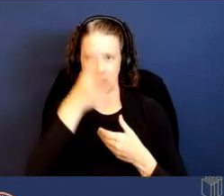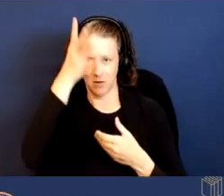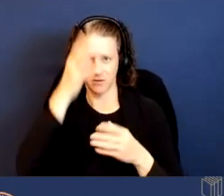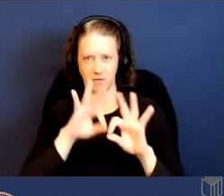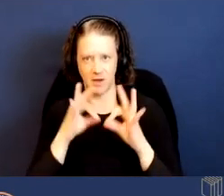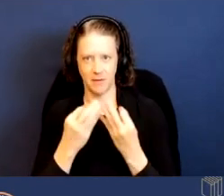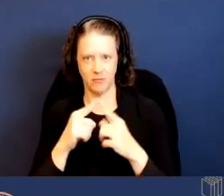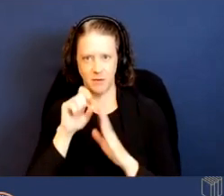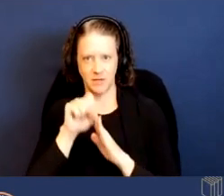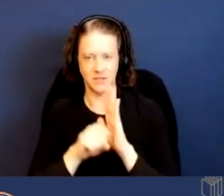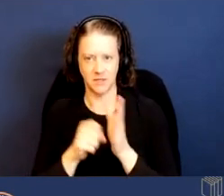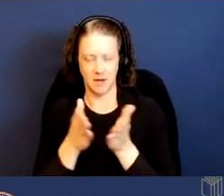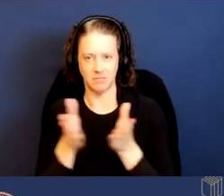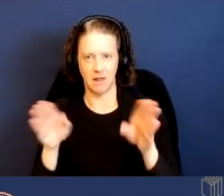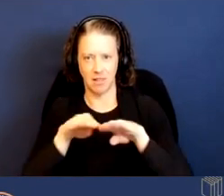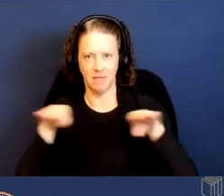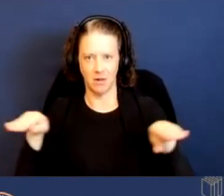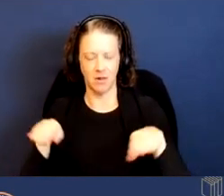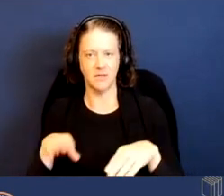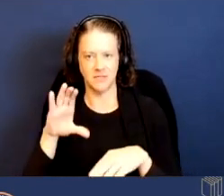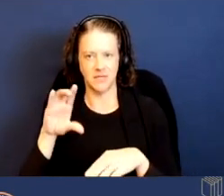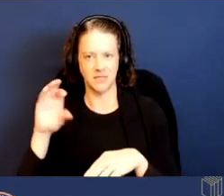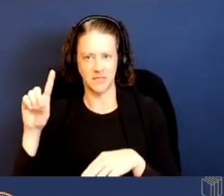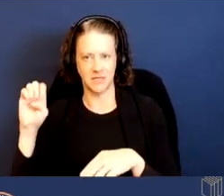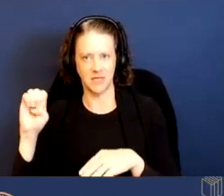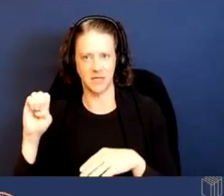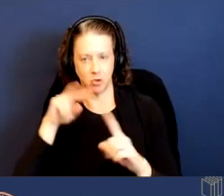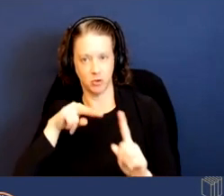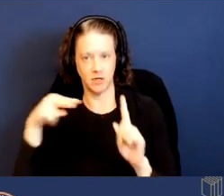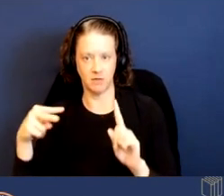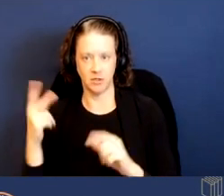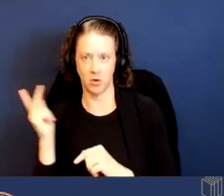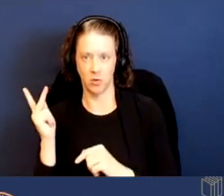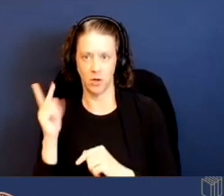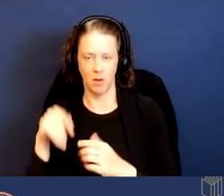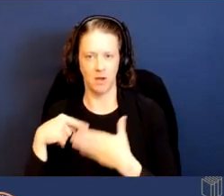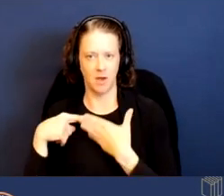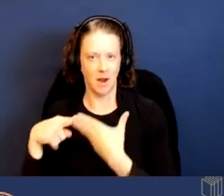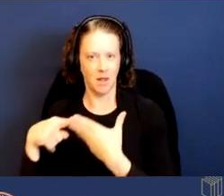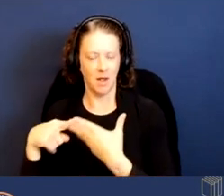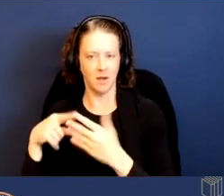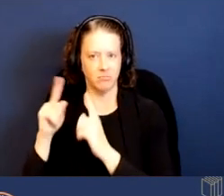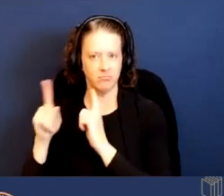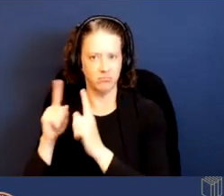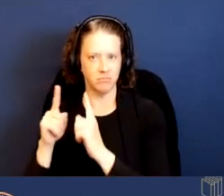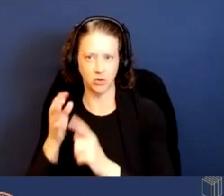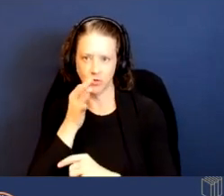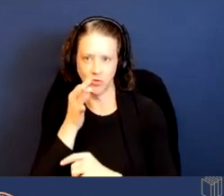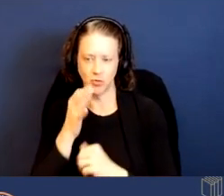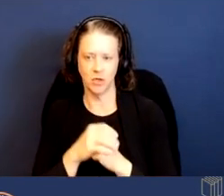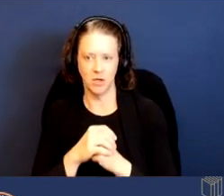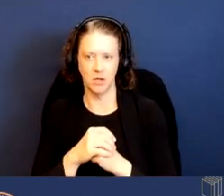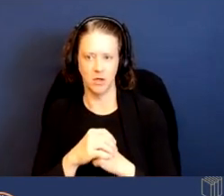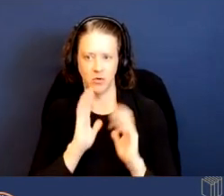state level CDE perspective. And so she and I will be dialoguing, really soon to